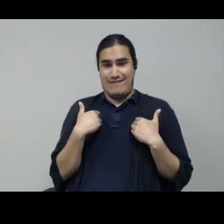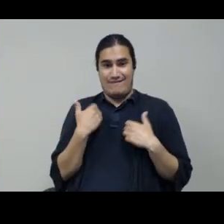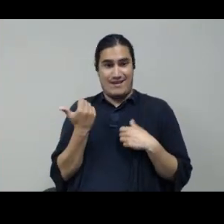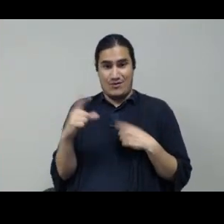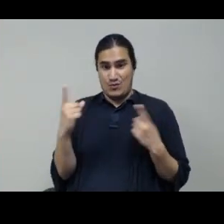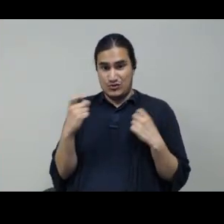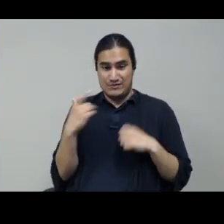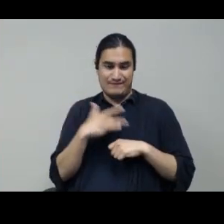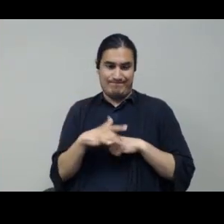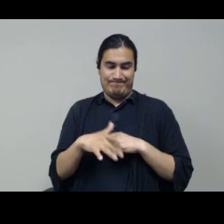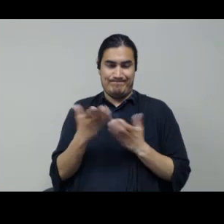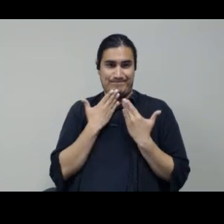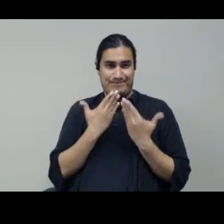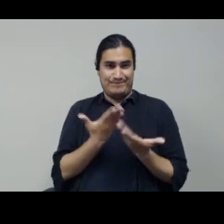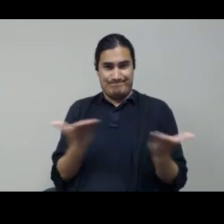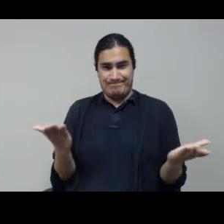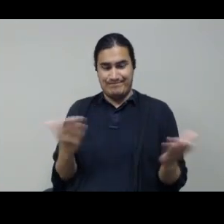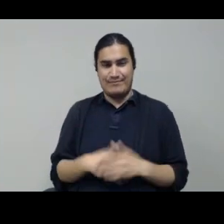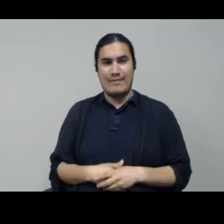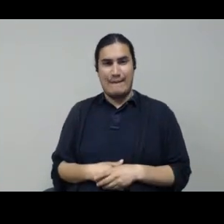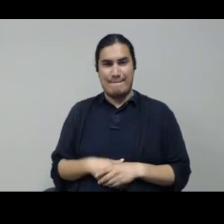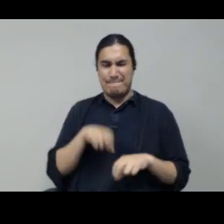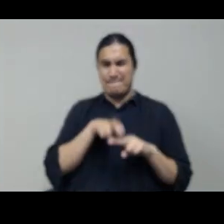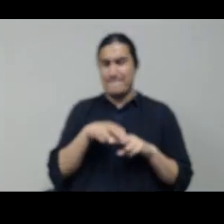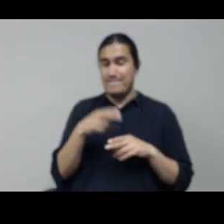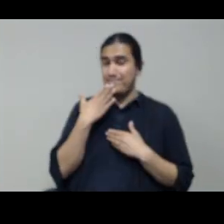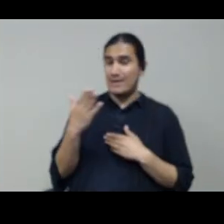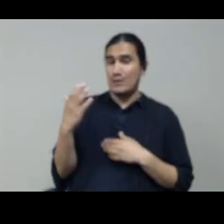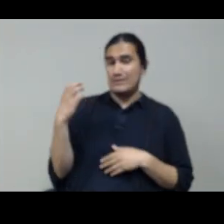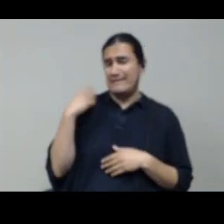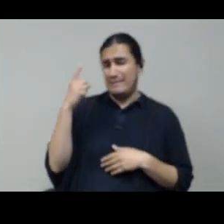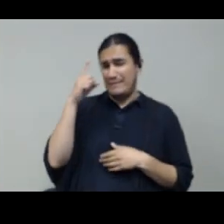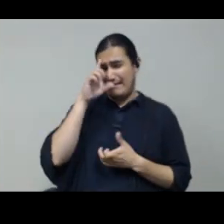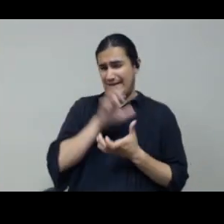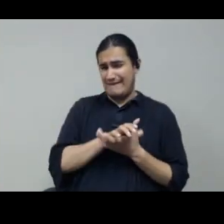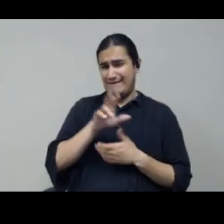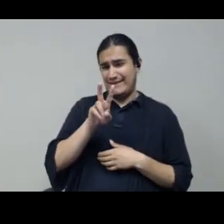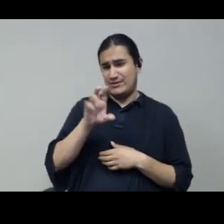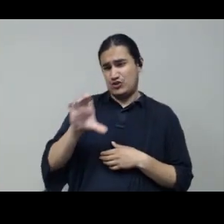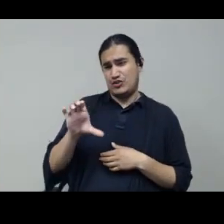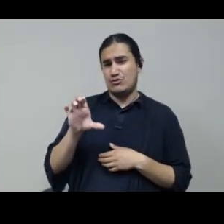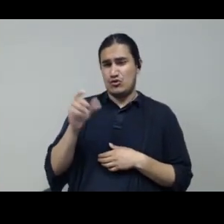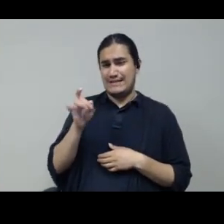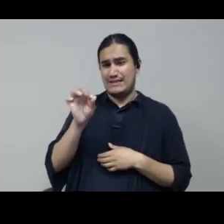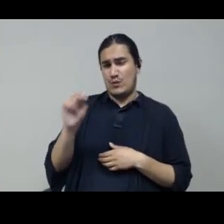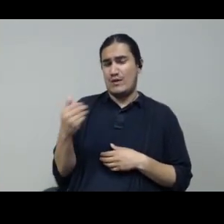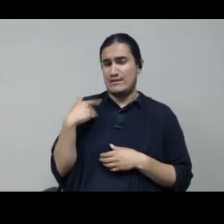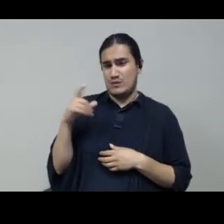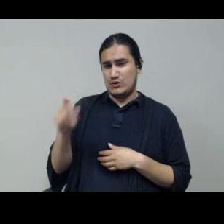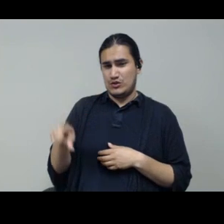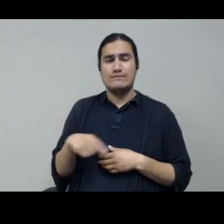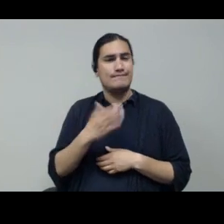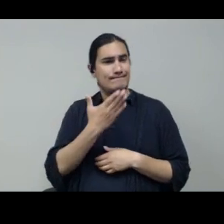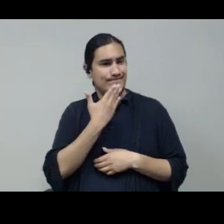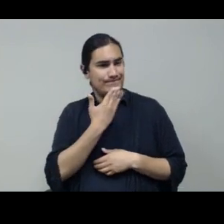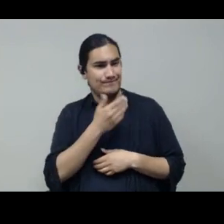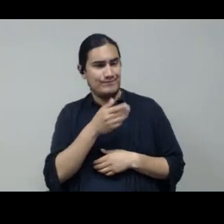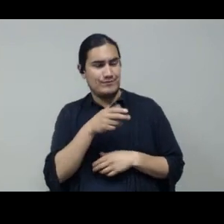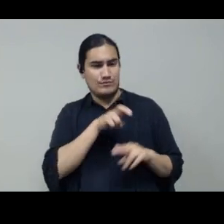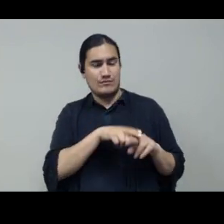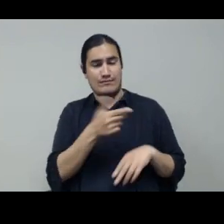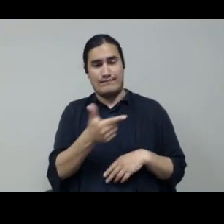you. Great, thank you, Keith. I believe Vice Chair Gardino has a question. Thank you, Chair Eager. Keith,